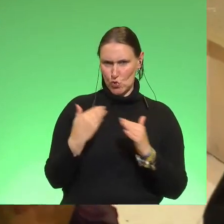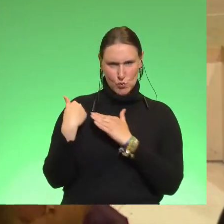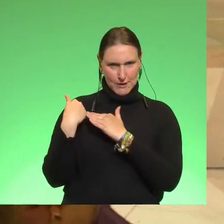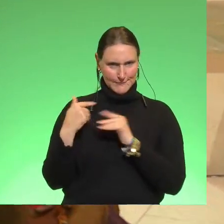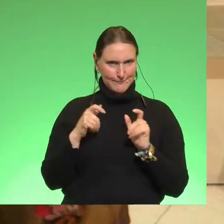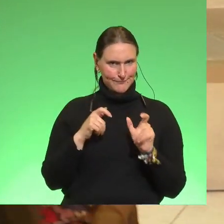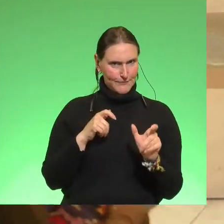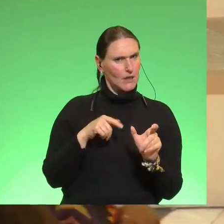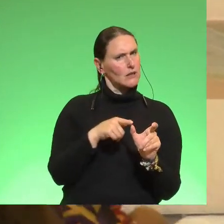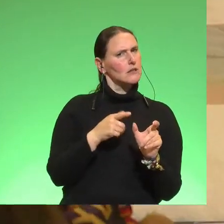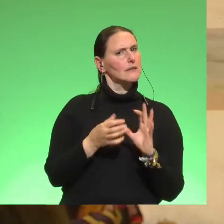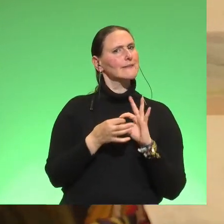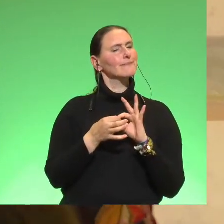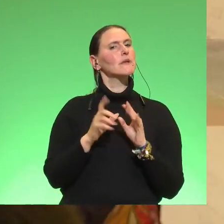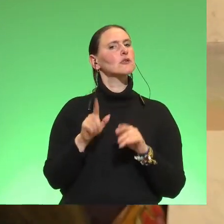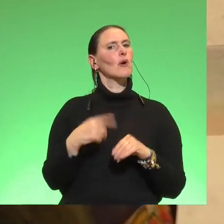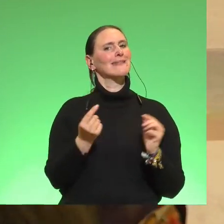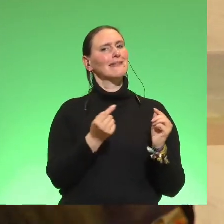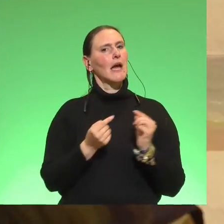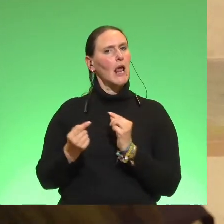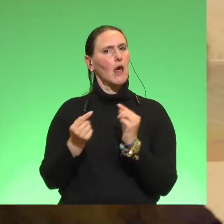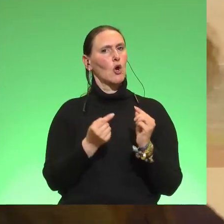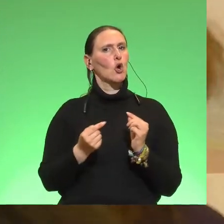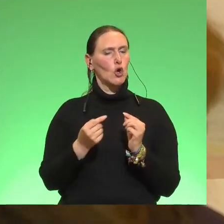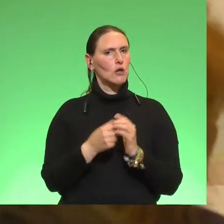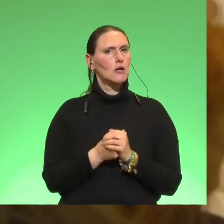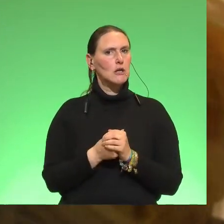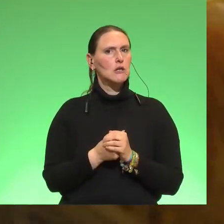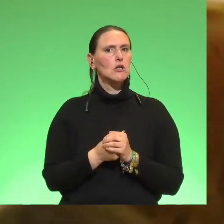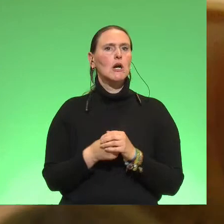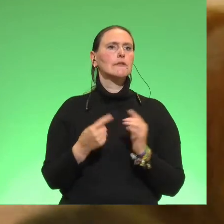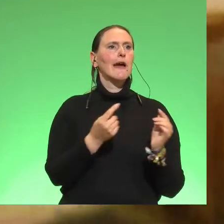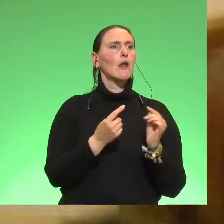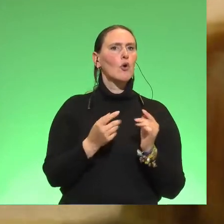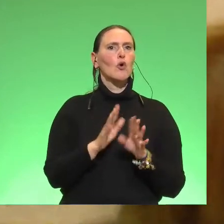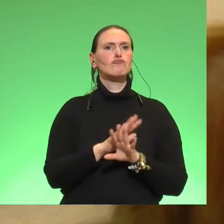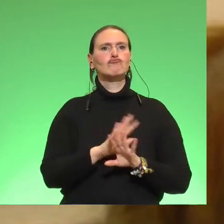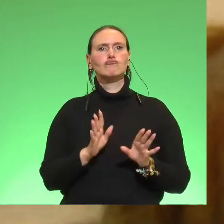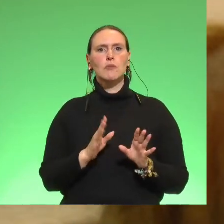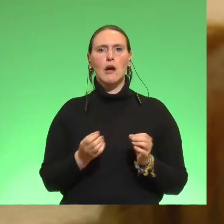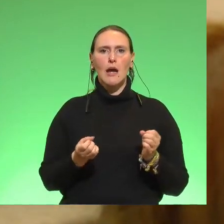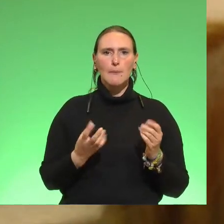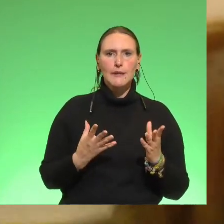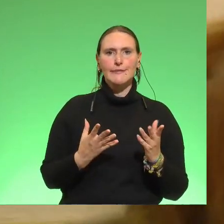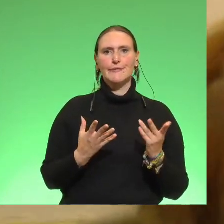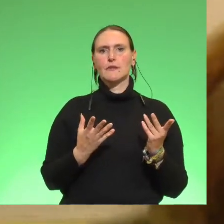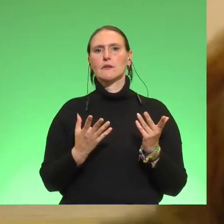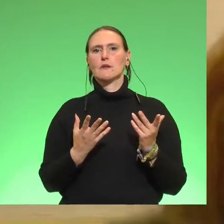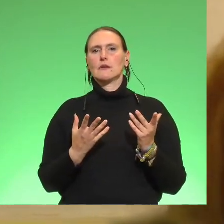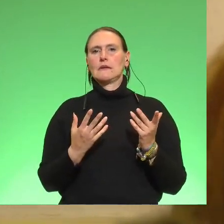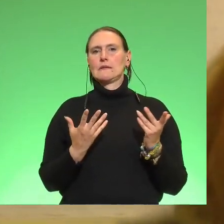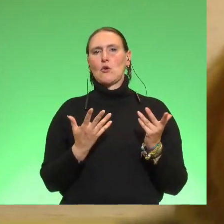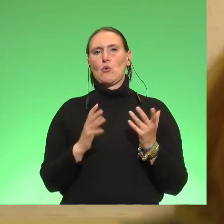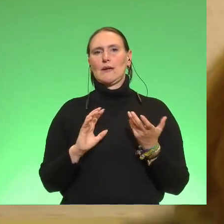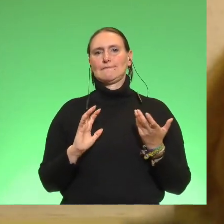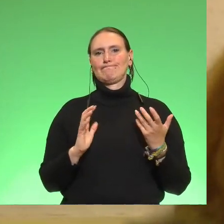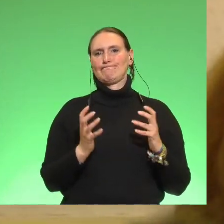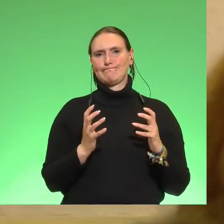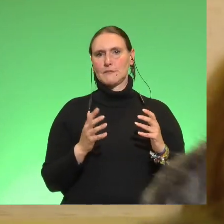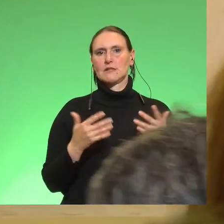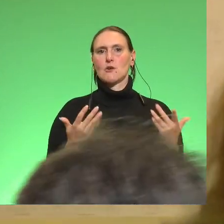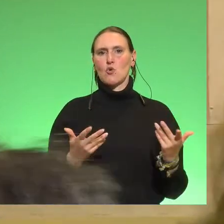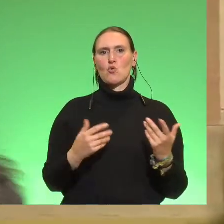dialogue not happening or not functioning or so-called refused dialogue. And I think